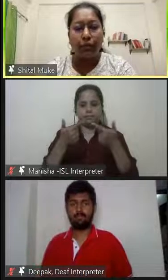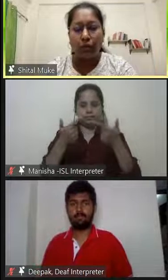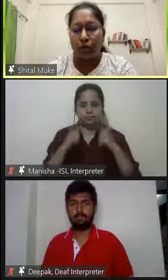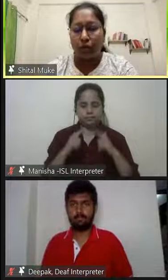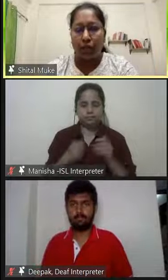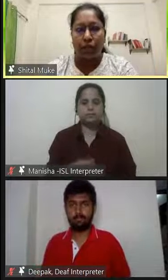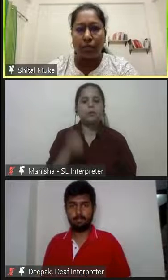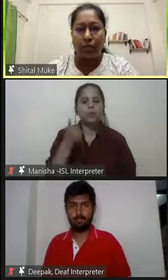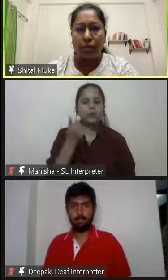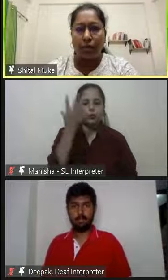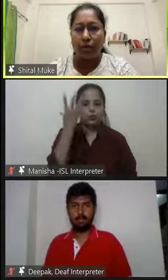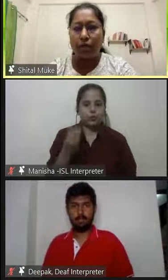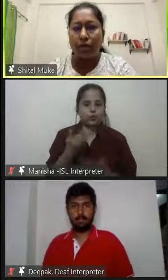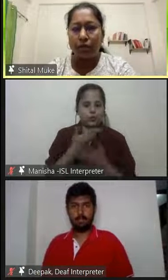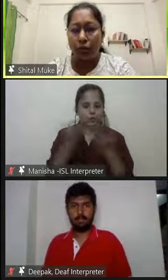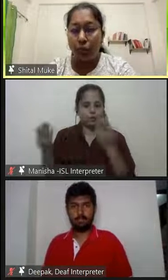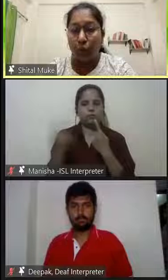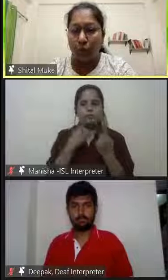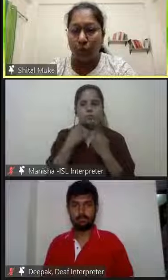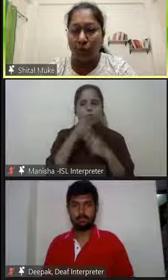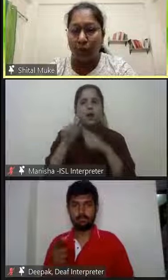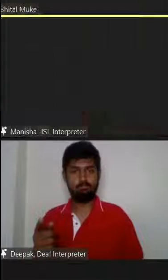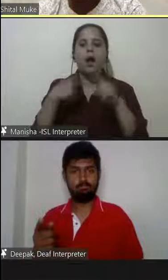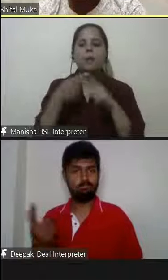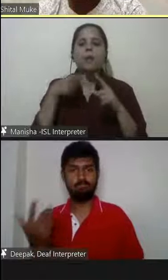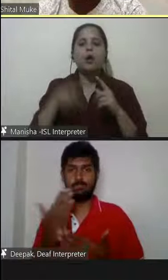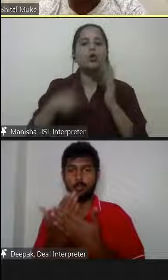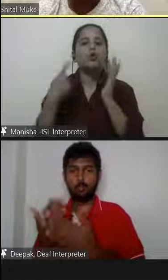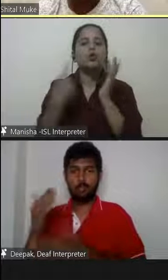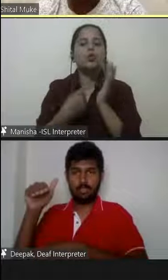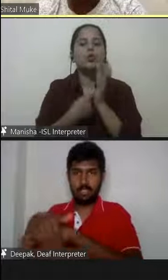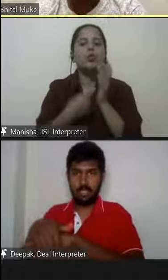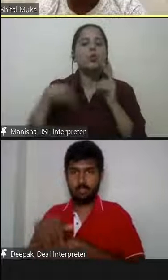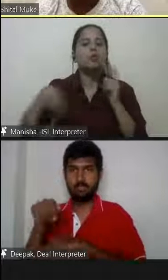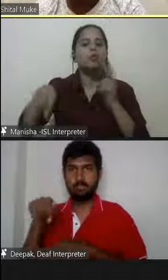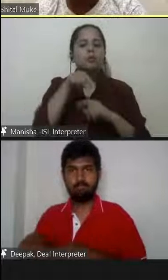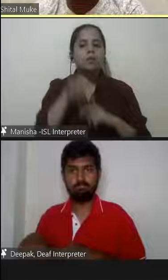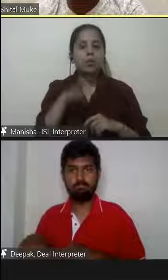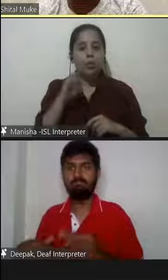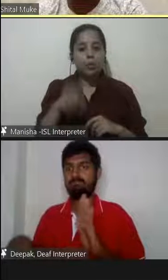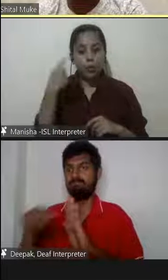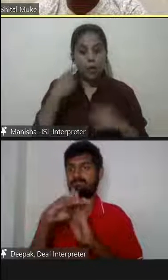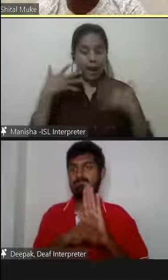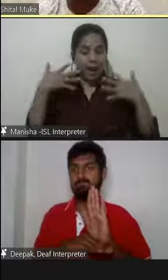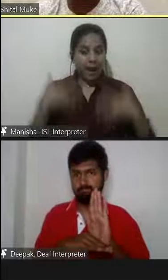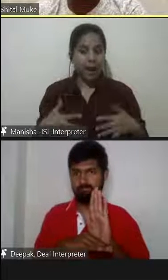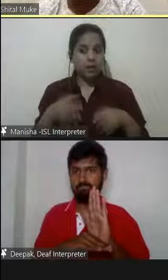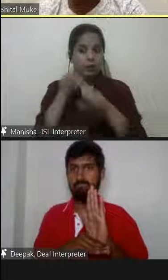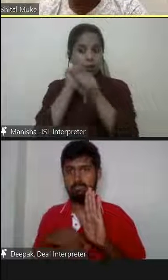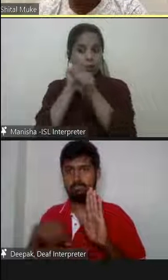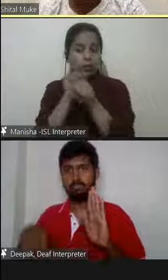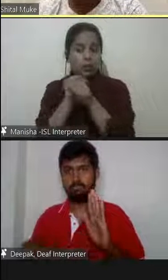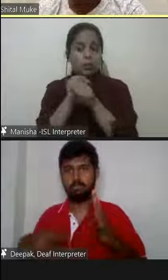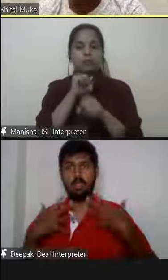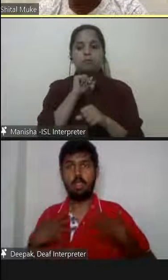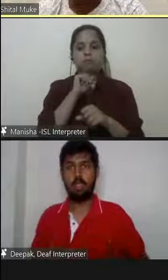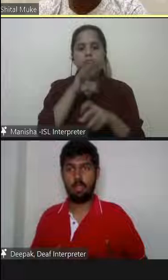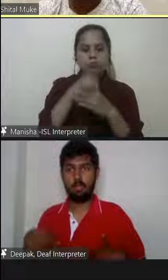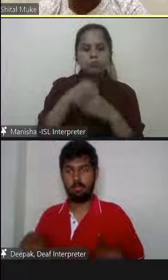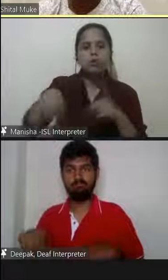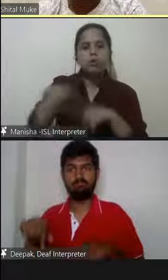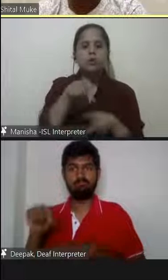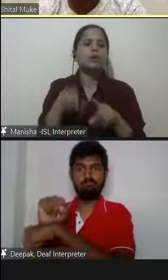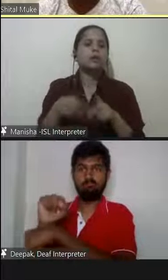I'll be more talking about the role of the lay or non-specialist health workers in reducing the treatment gap for mental